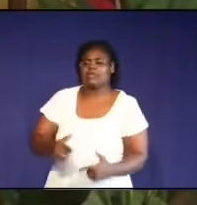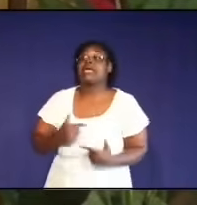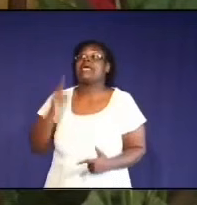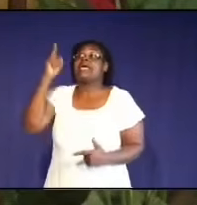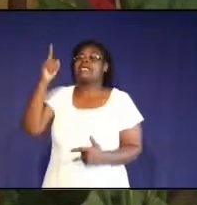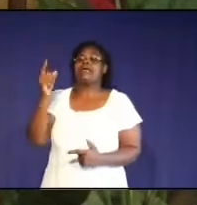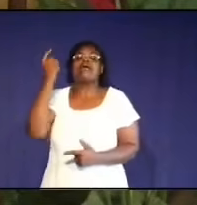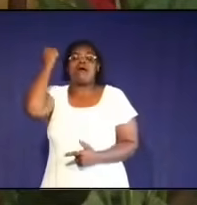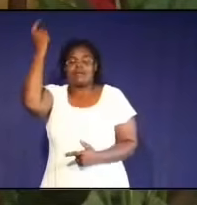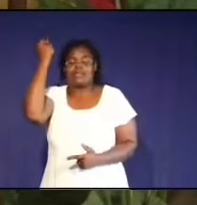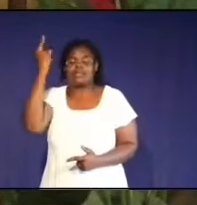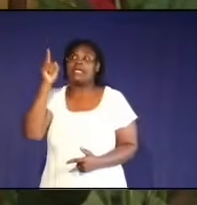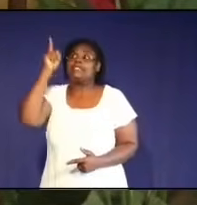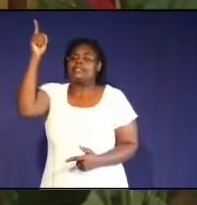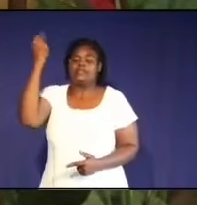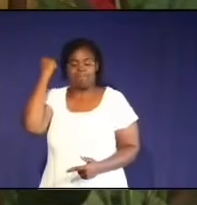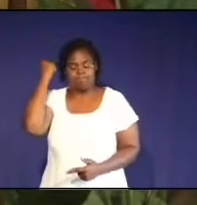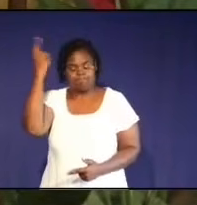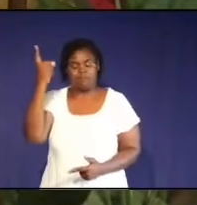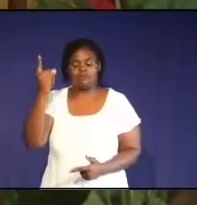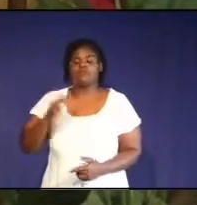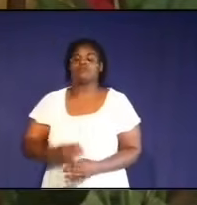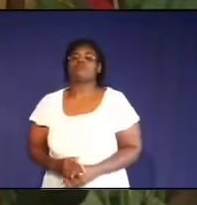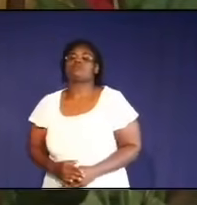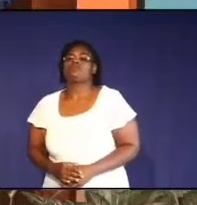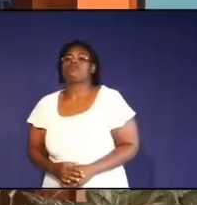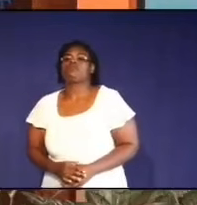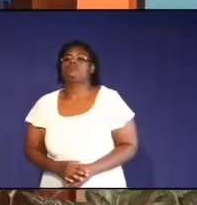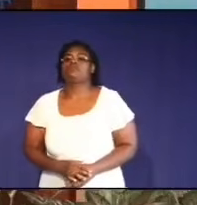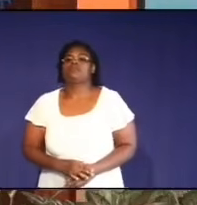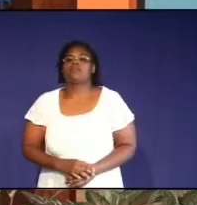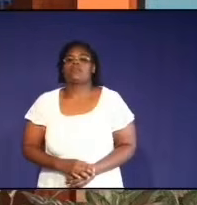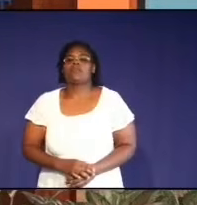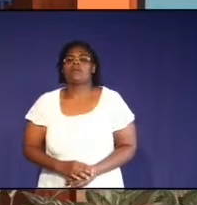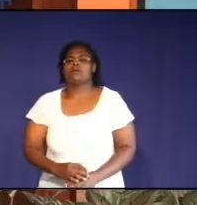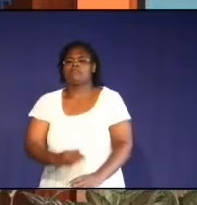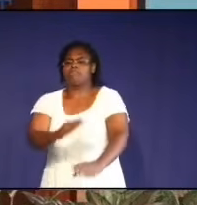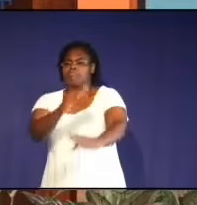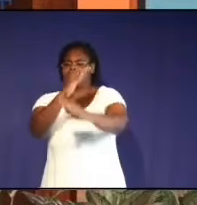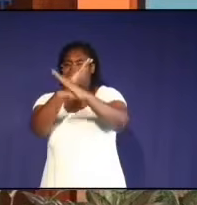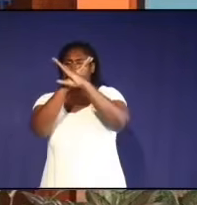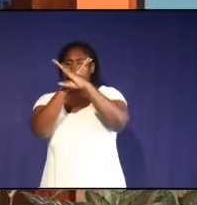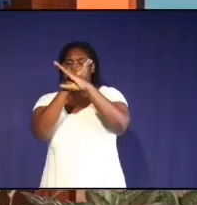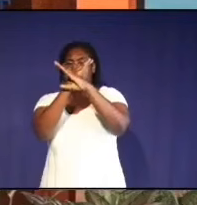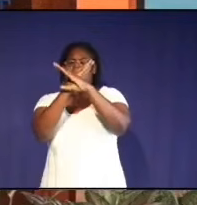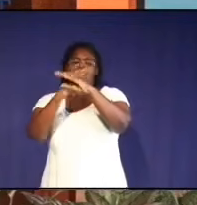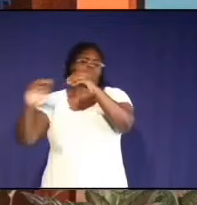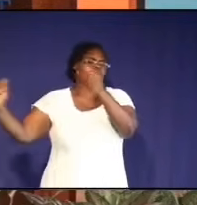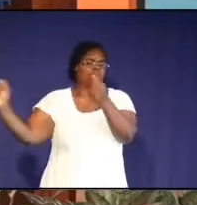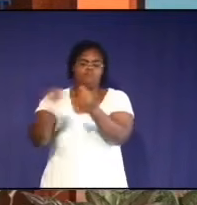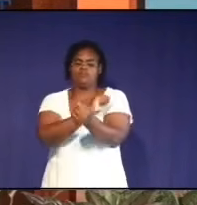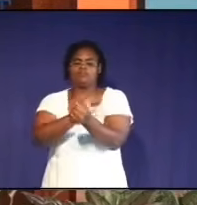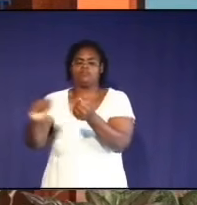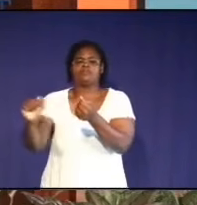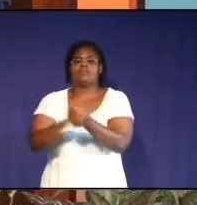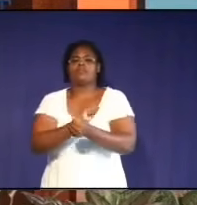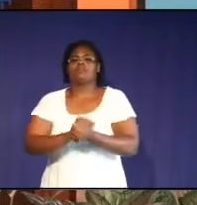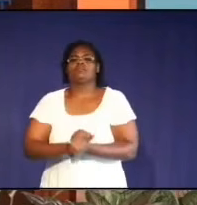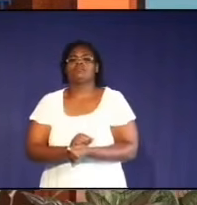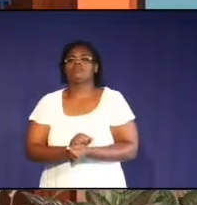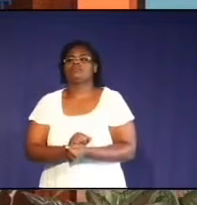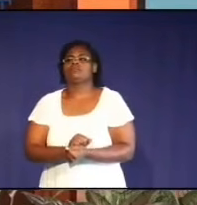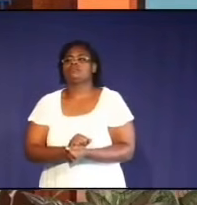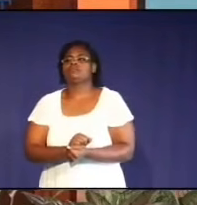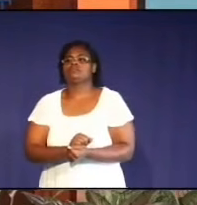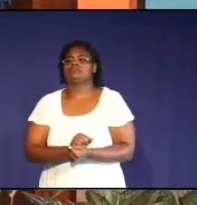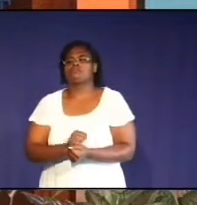does. Hold the winds. Hold back the strife. I've talked